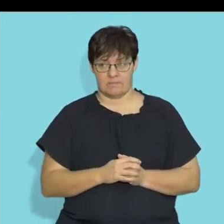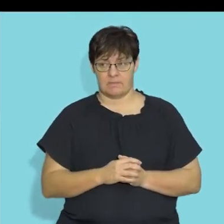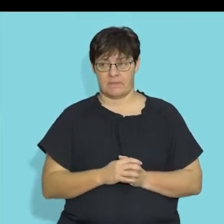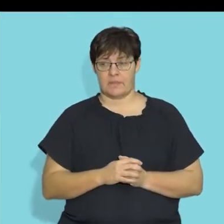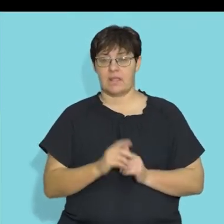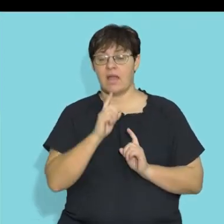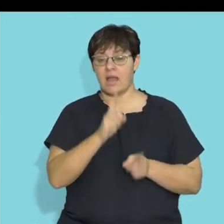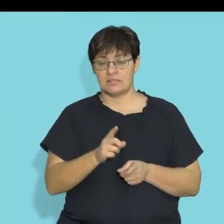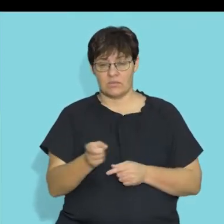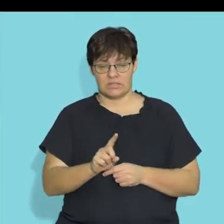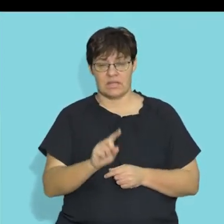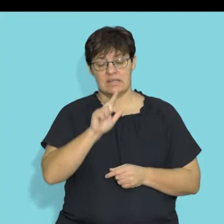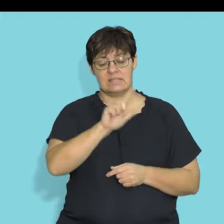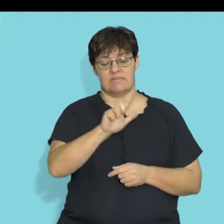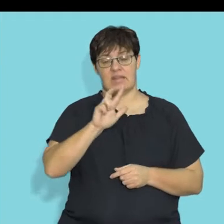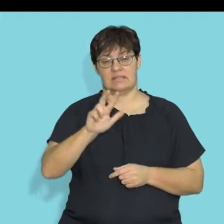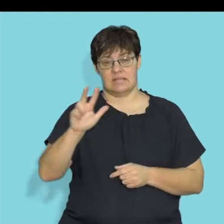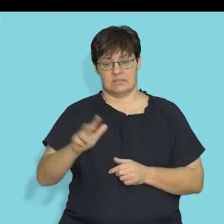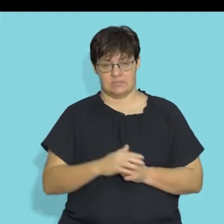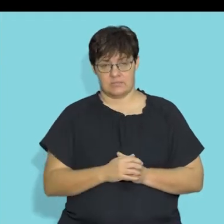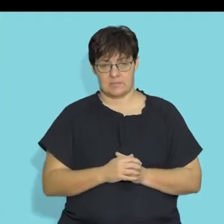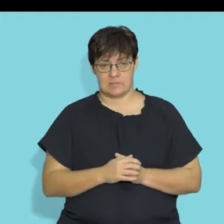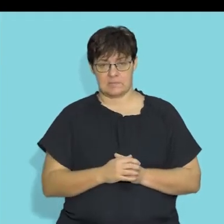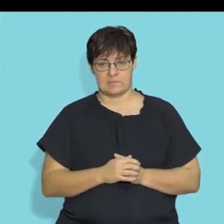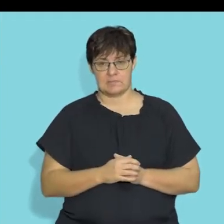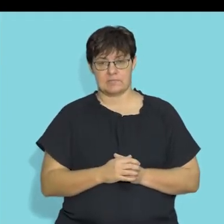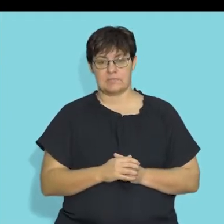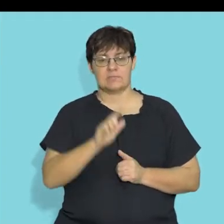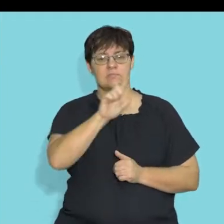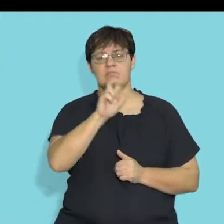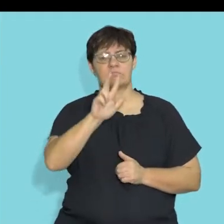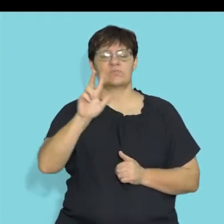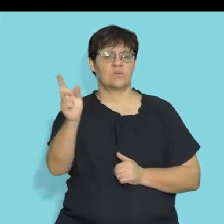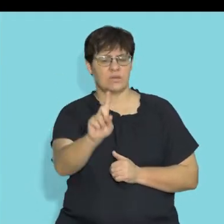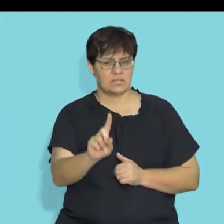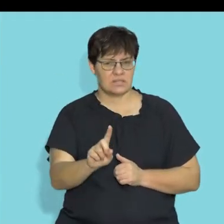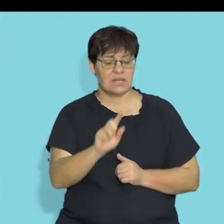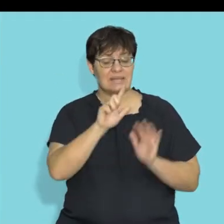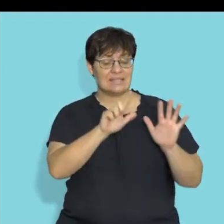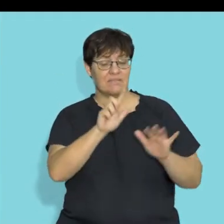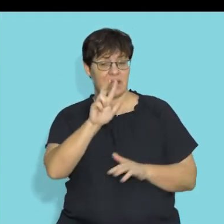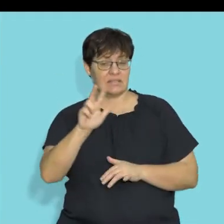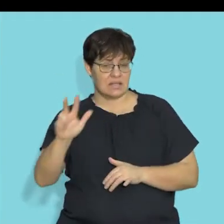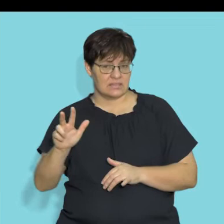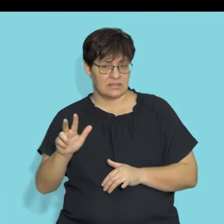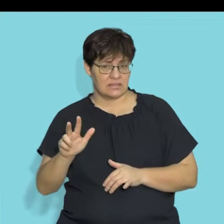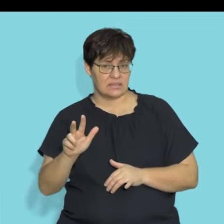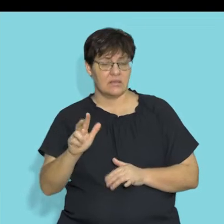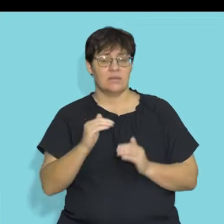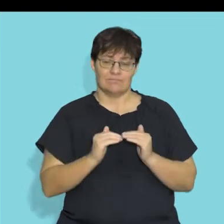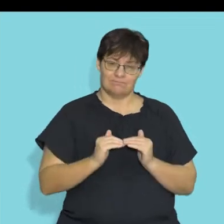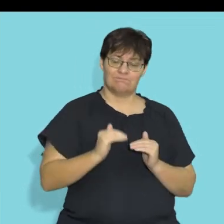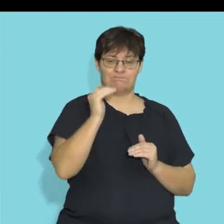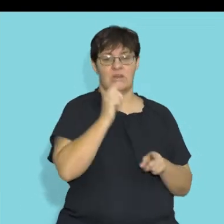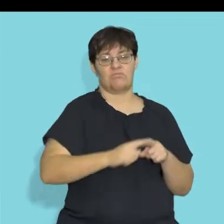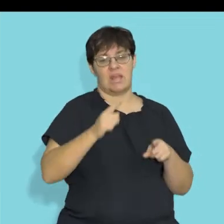788. So this answer here is 788. What is the 788? The